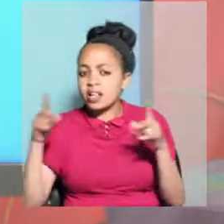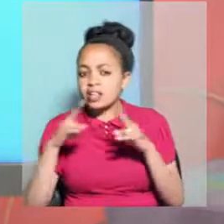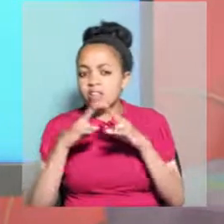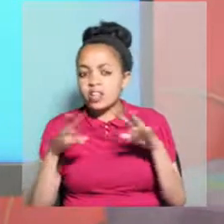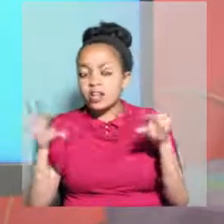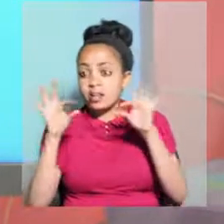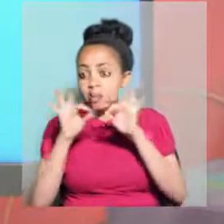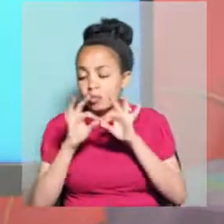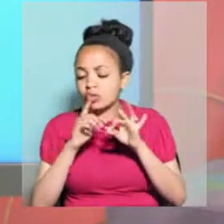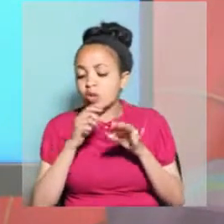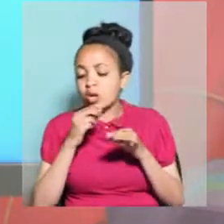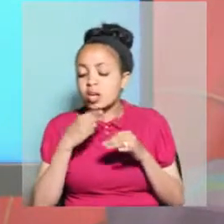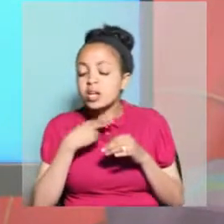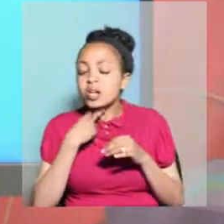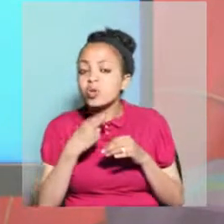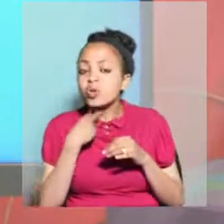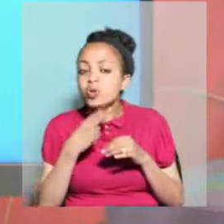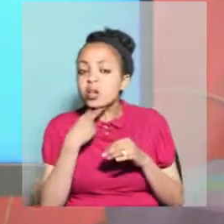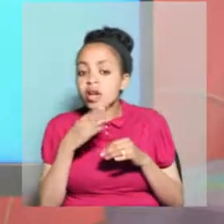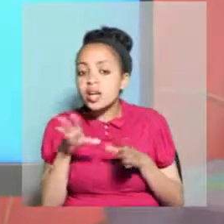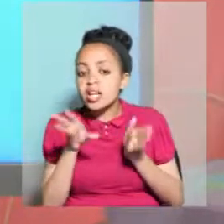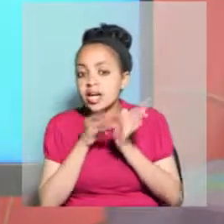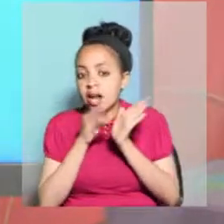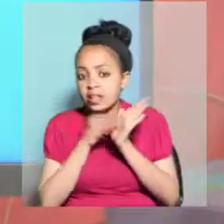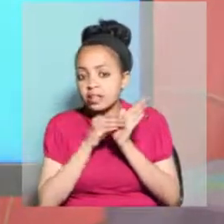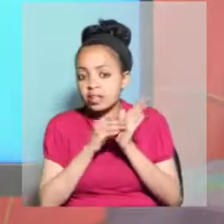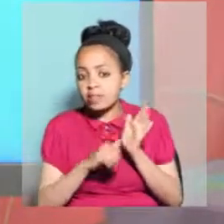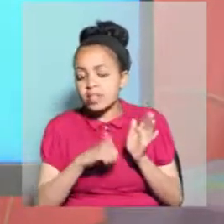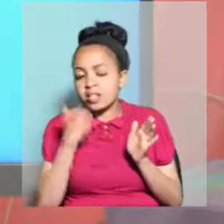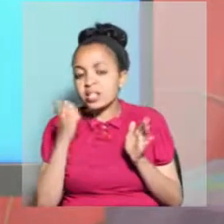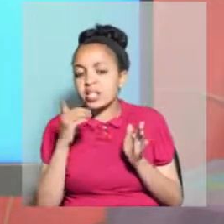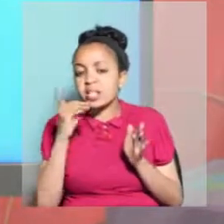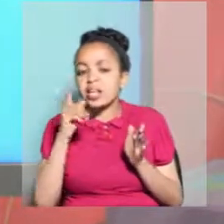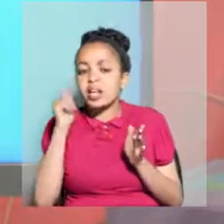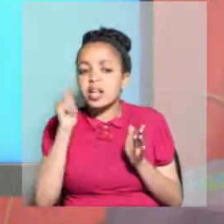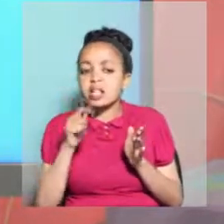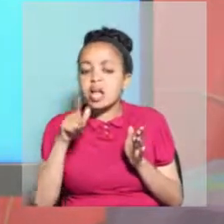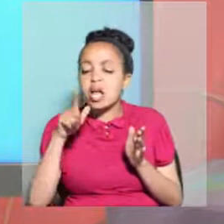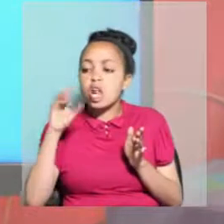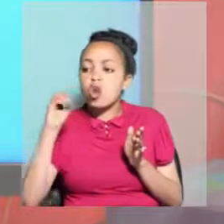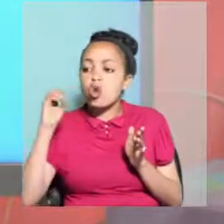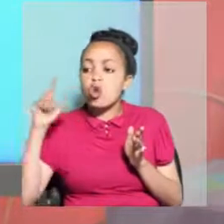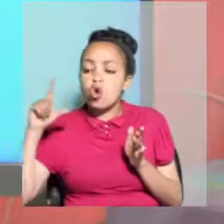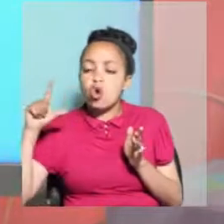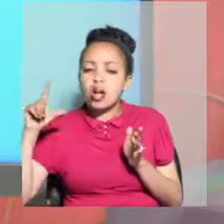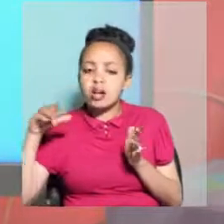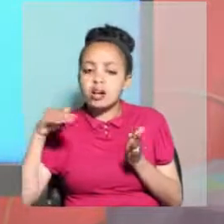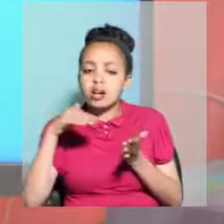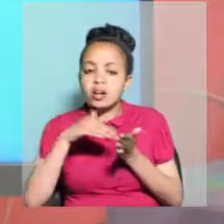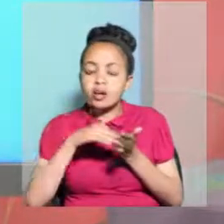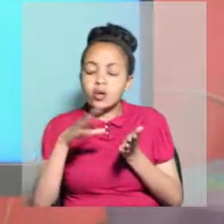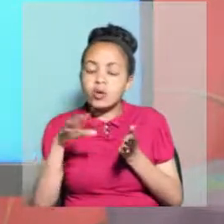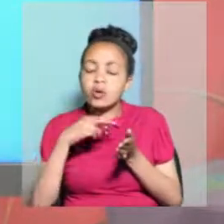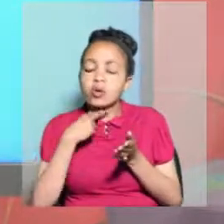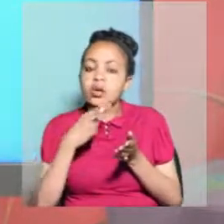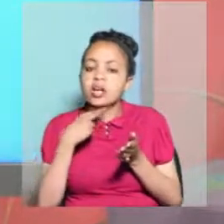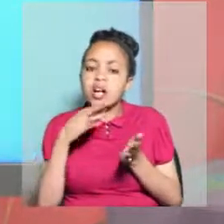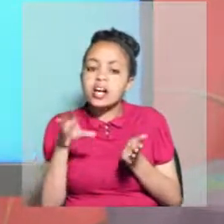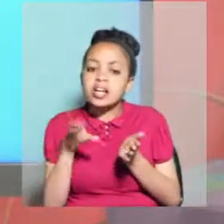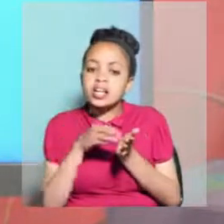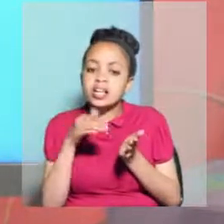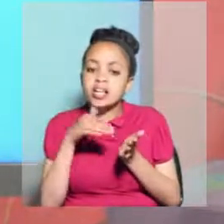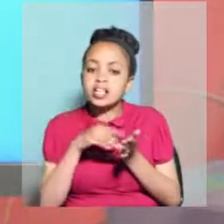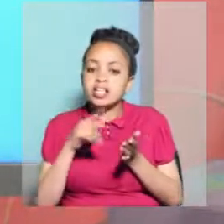in recording data. And again, data logger, which is very important in recording data.